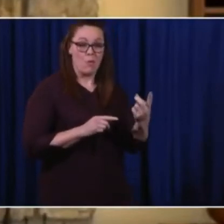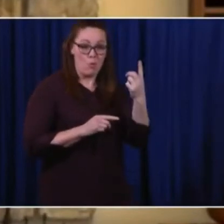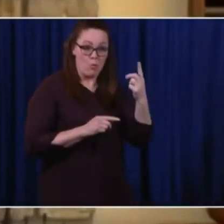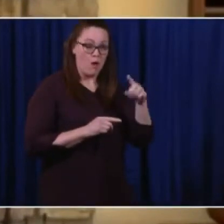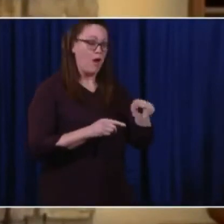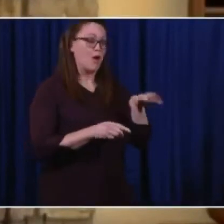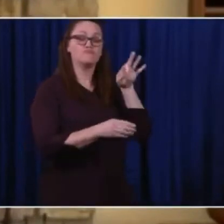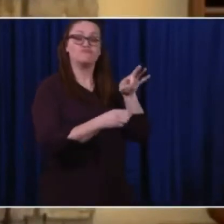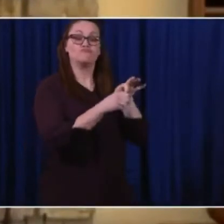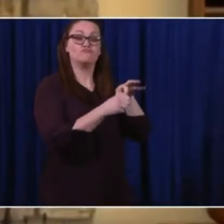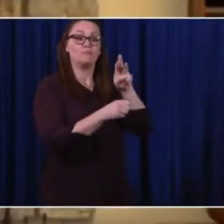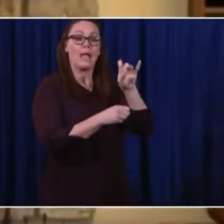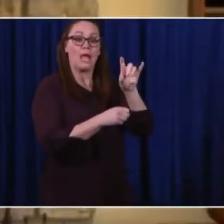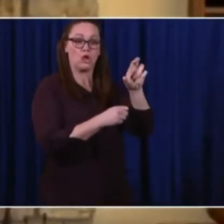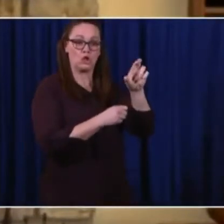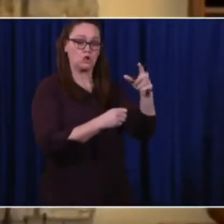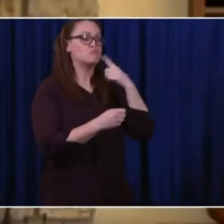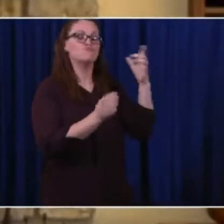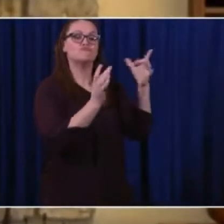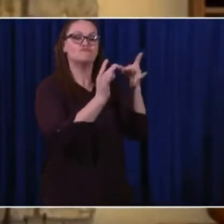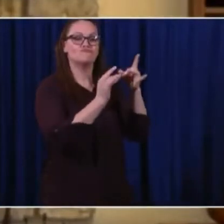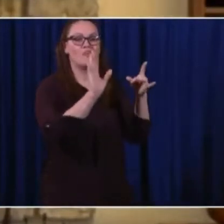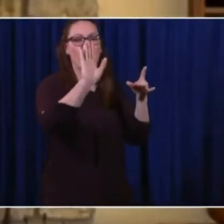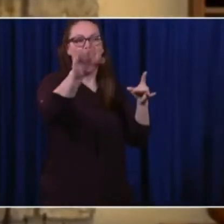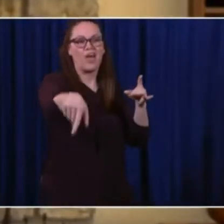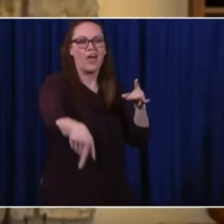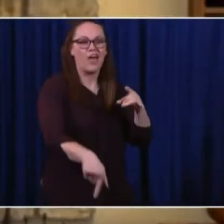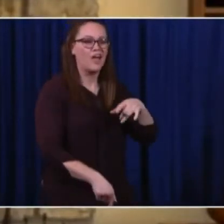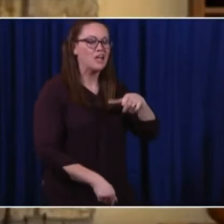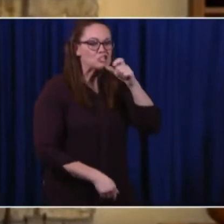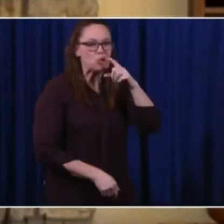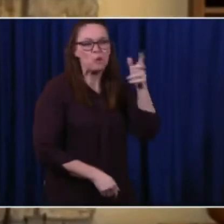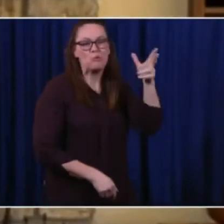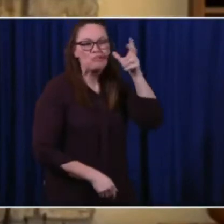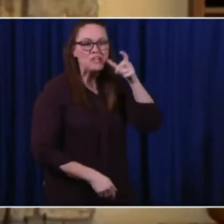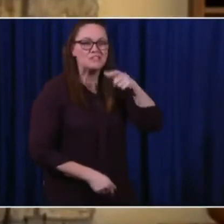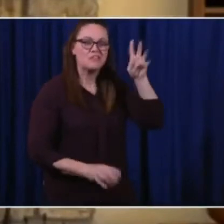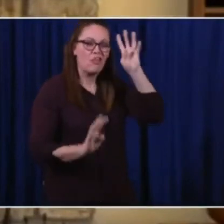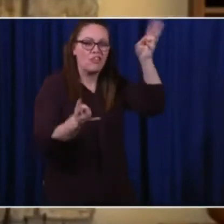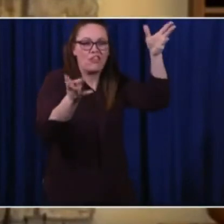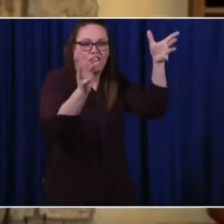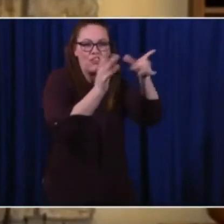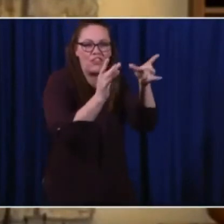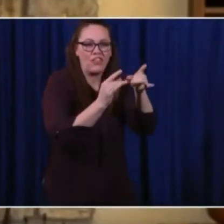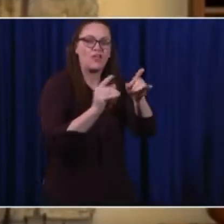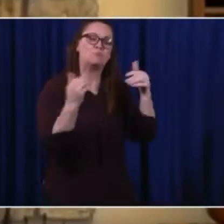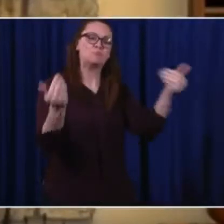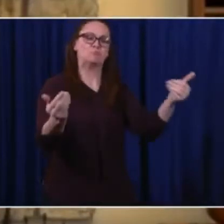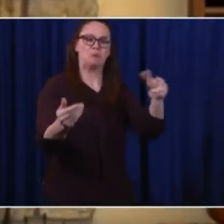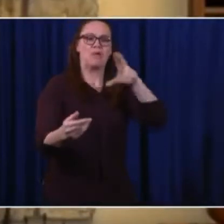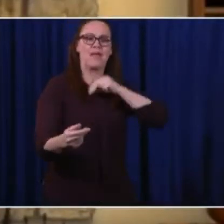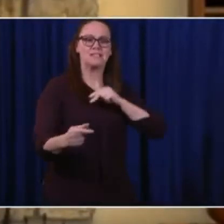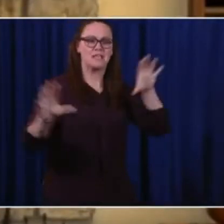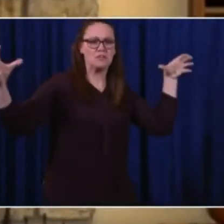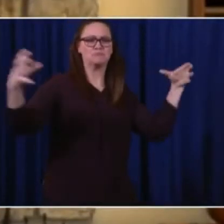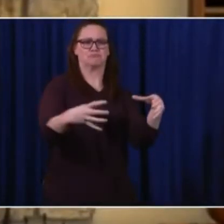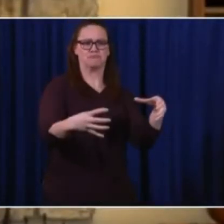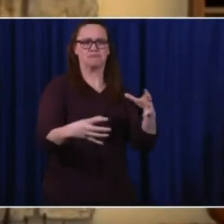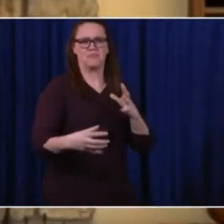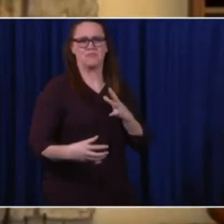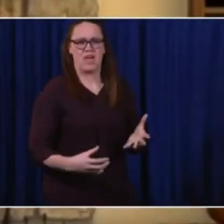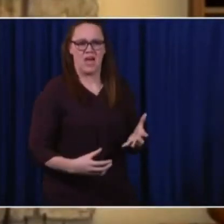"Don't listen to the tyranny. Have as big a Thanksgiving as you want." What do you say to somebody like that? I know the two different, one's more of a